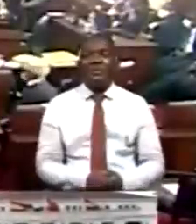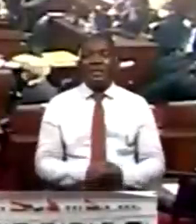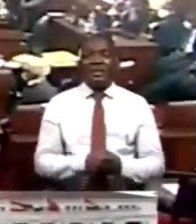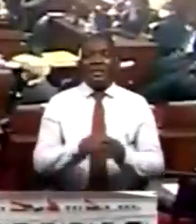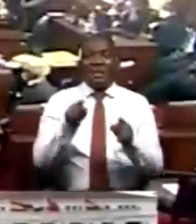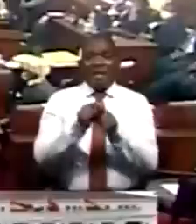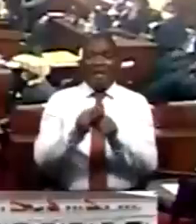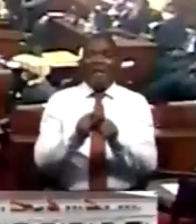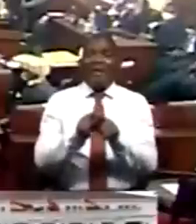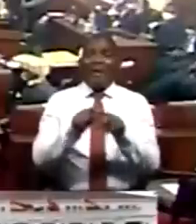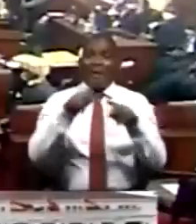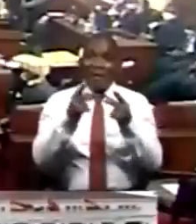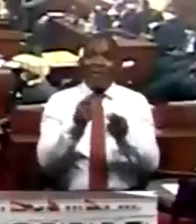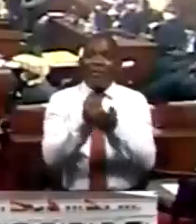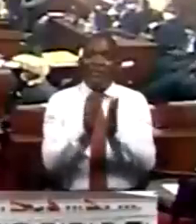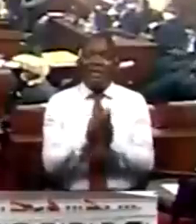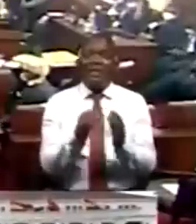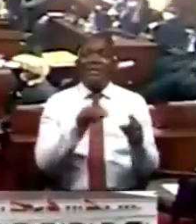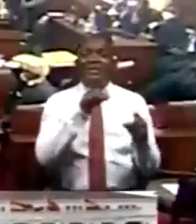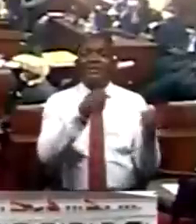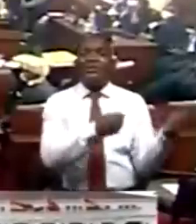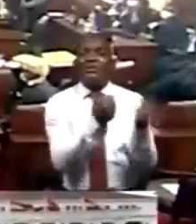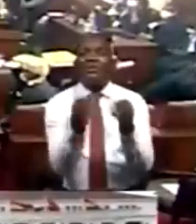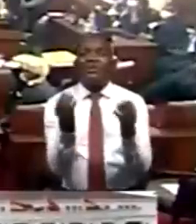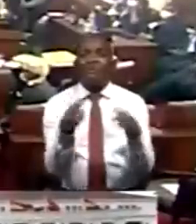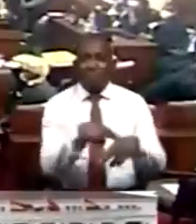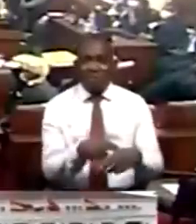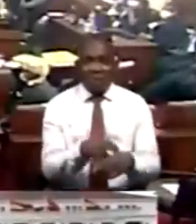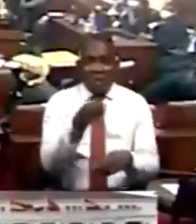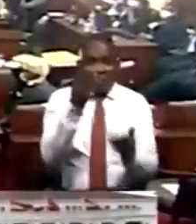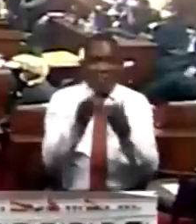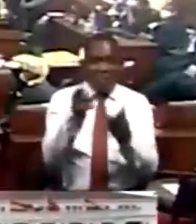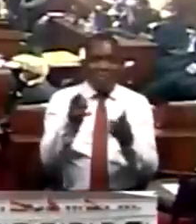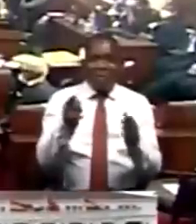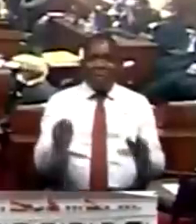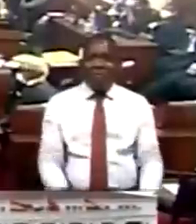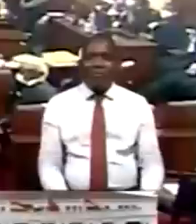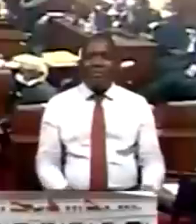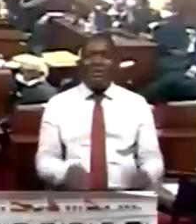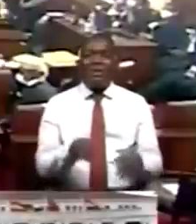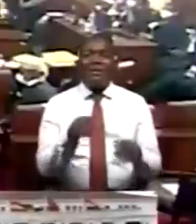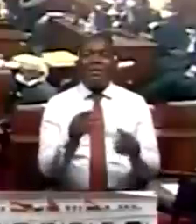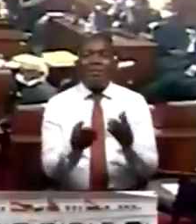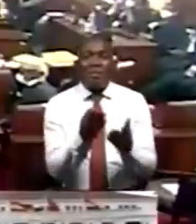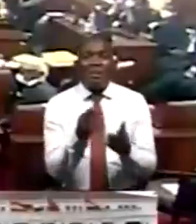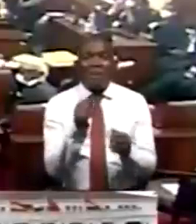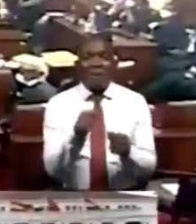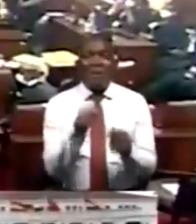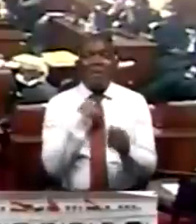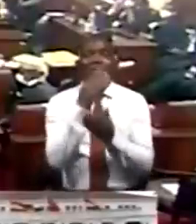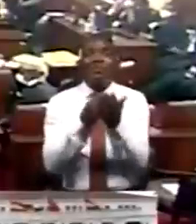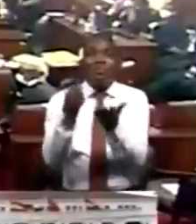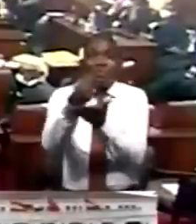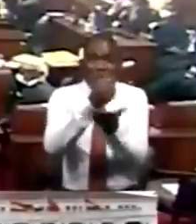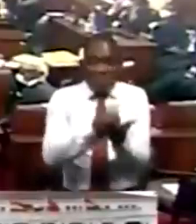as agent for the petitioner in the strong room. He probably had access to these documents coming